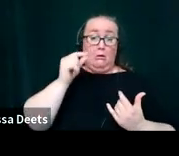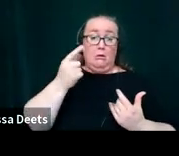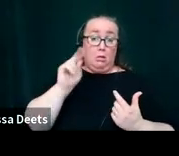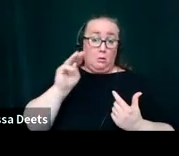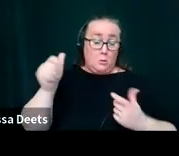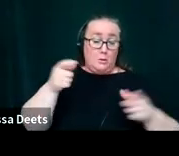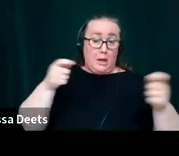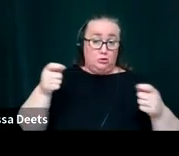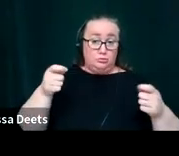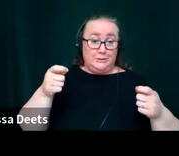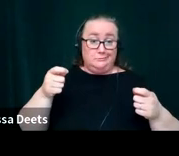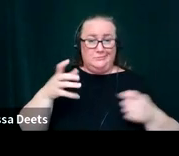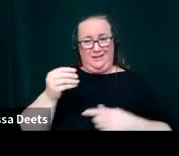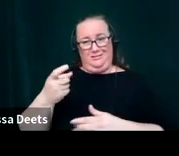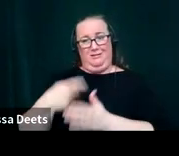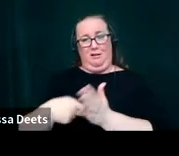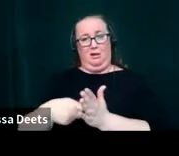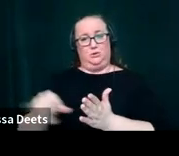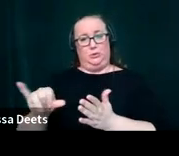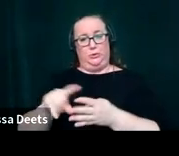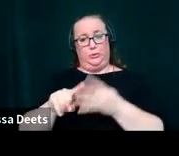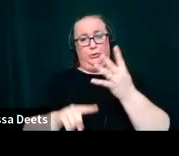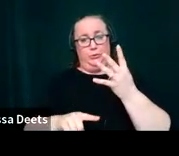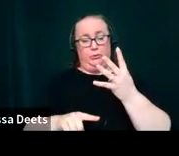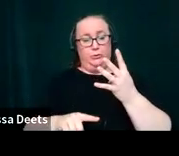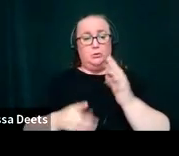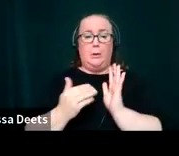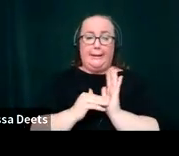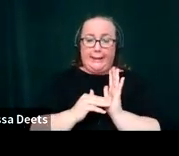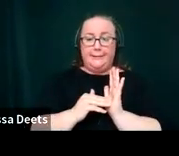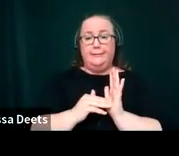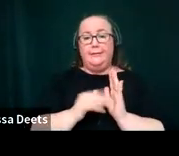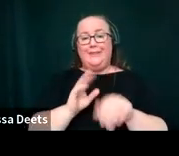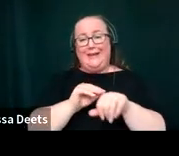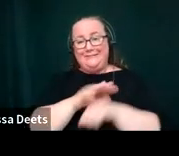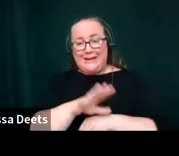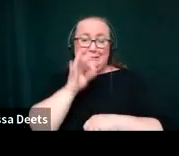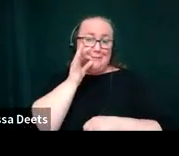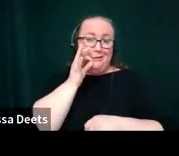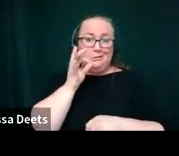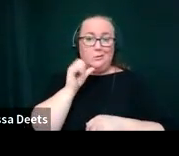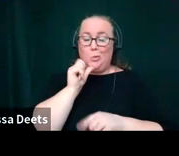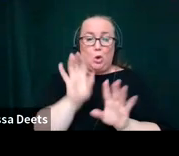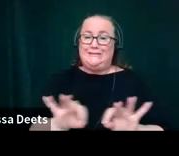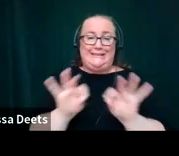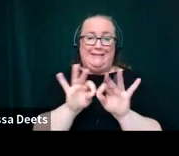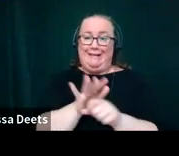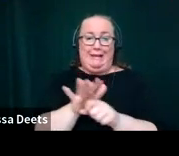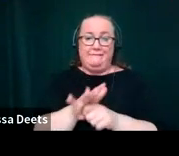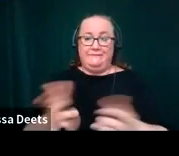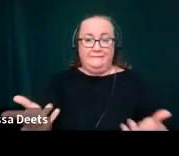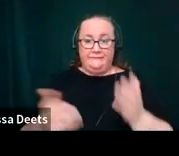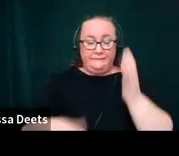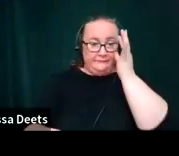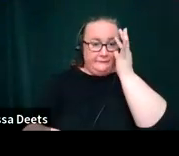treatment. Perceptions about marijuana safety, systemic adverse effects of marijuana were not really found to be significant. So people aren't really thinking as